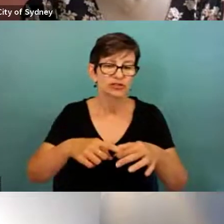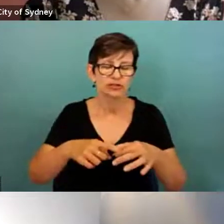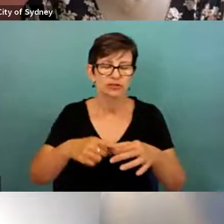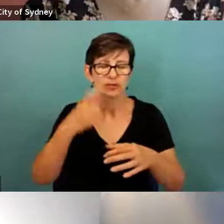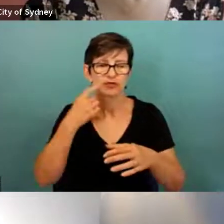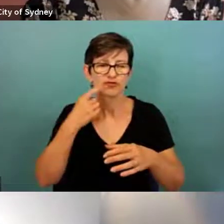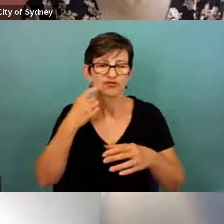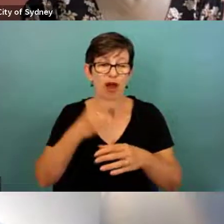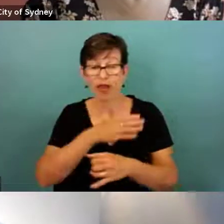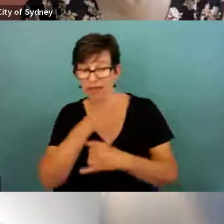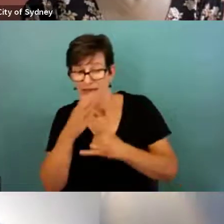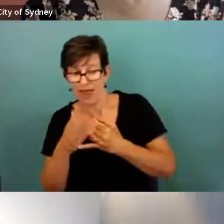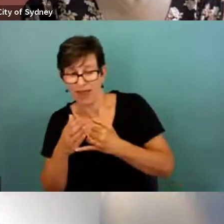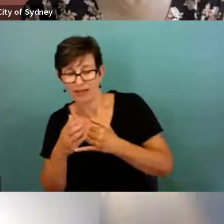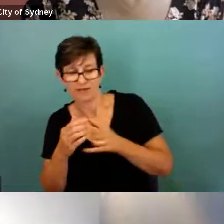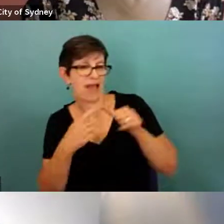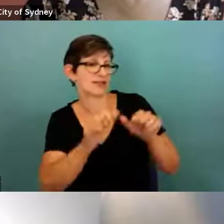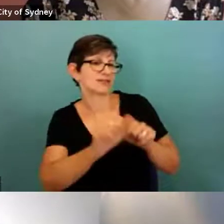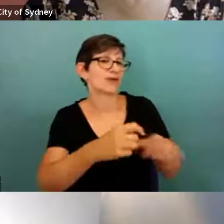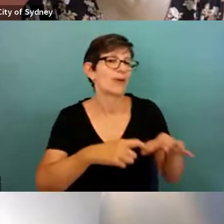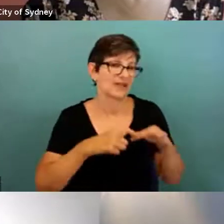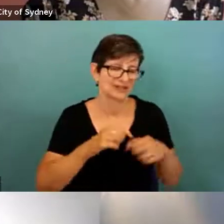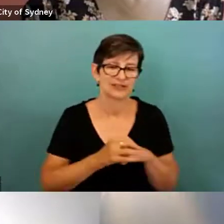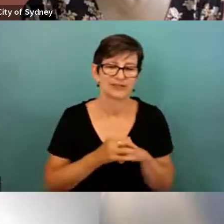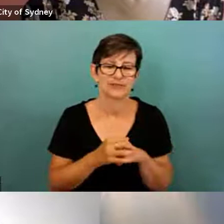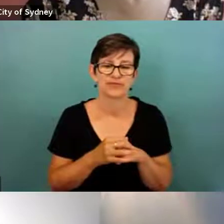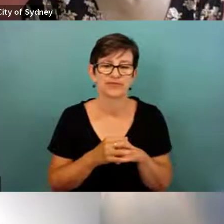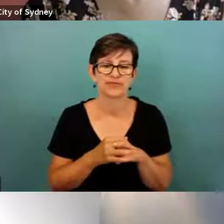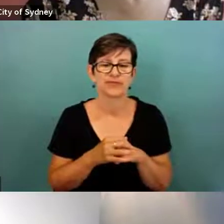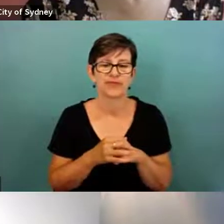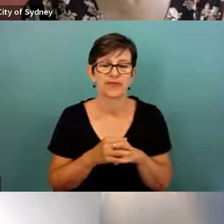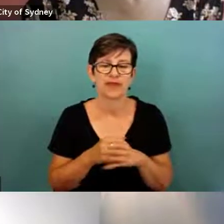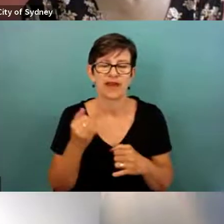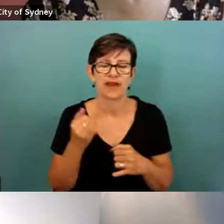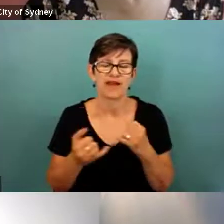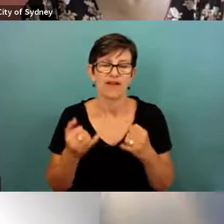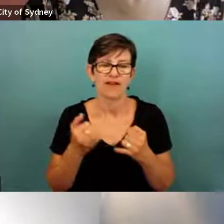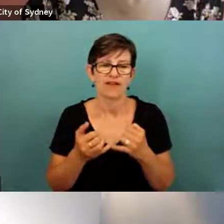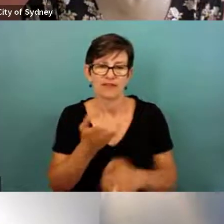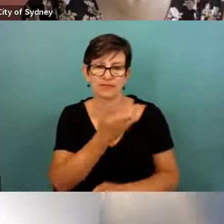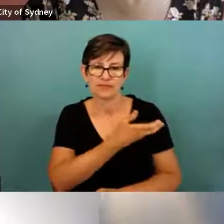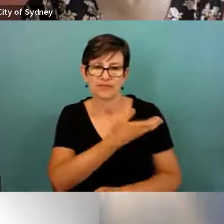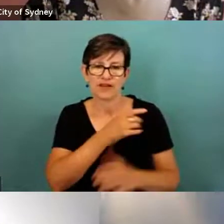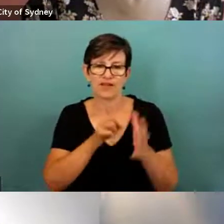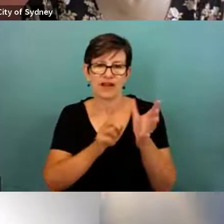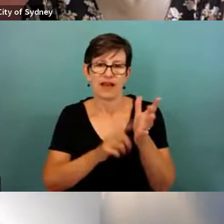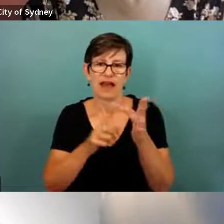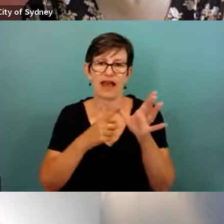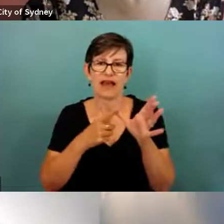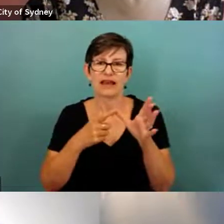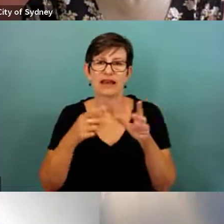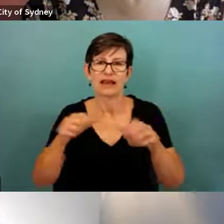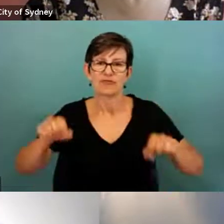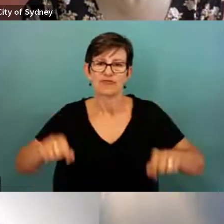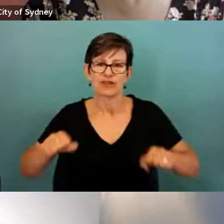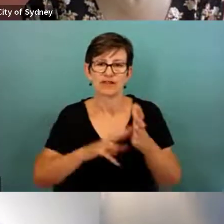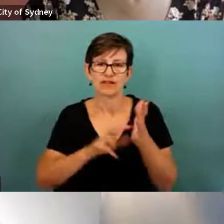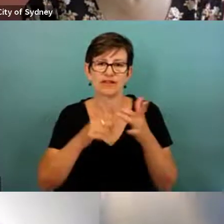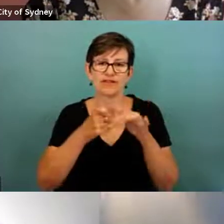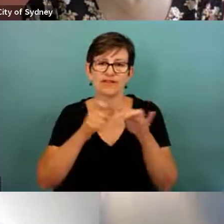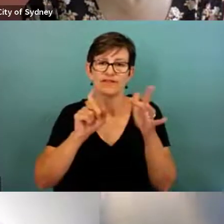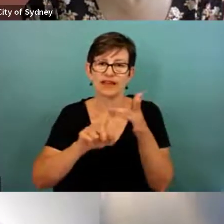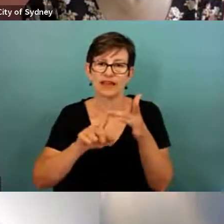the end. Once again, we are very honoured to have ALIA President Vicki Edmunds here to host the session